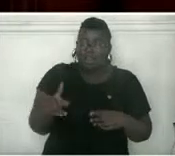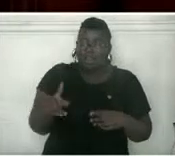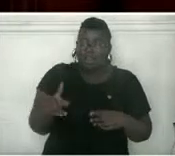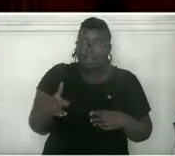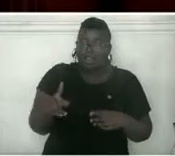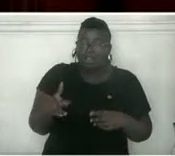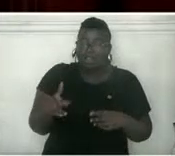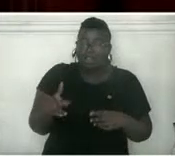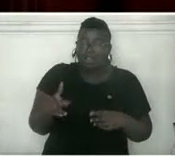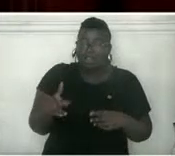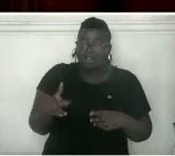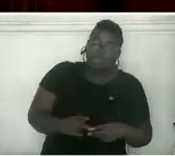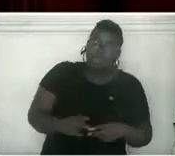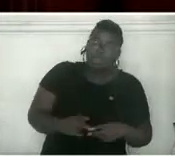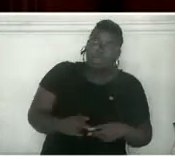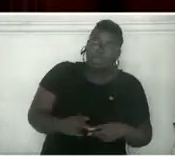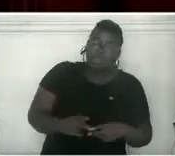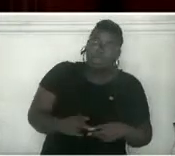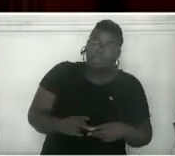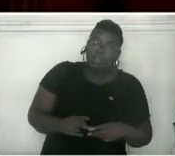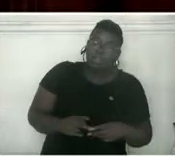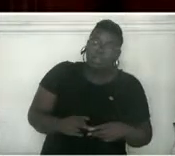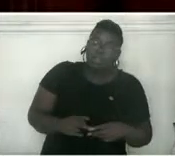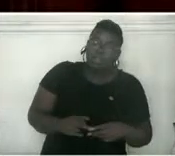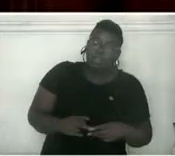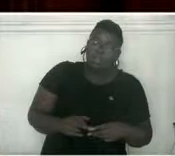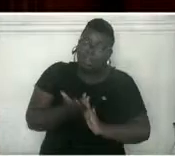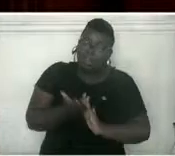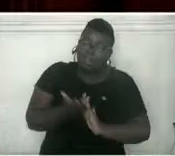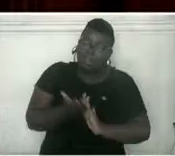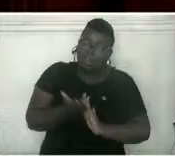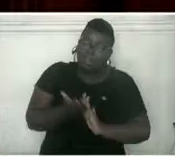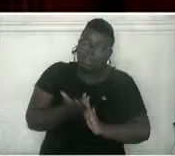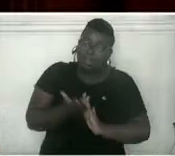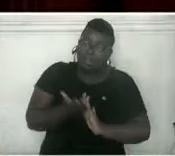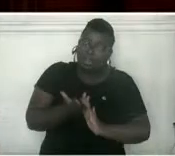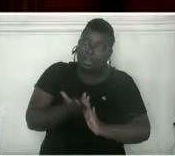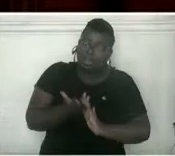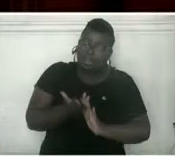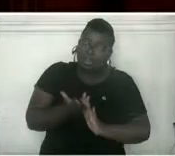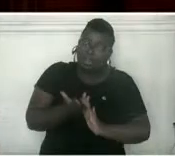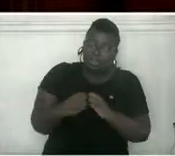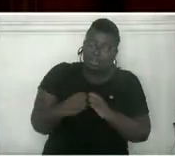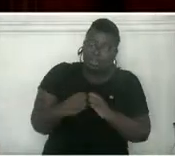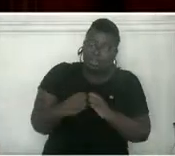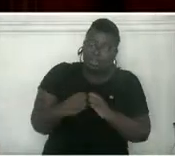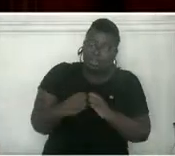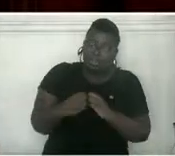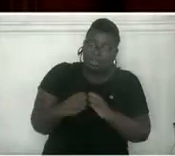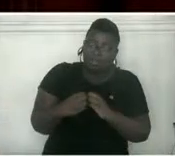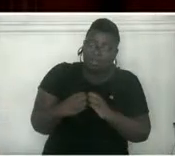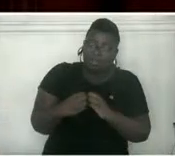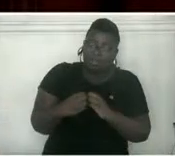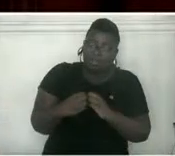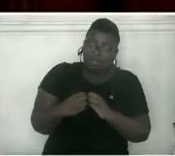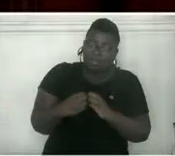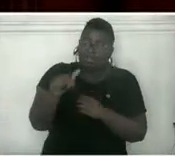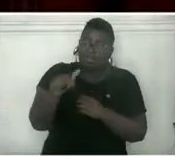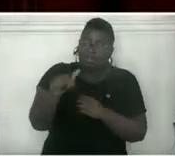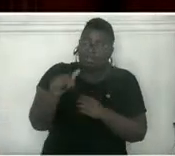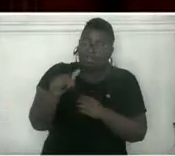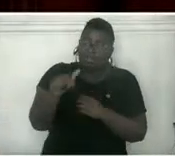chain, revive industrial estate, especially Ezakeni, Matadeni,